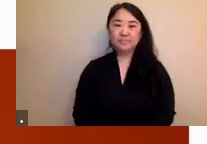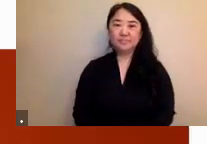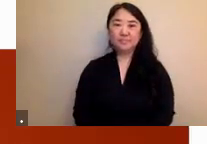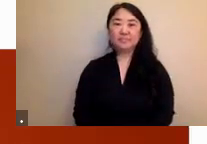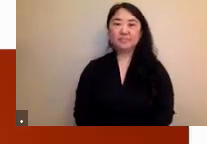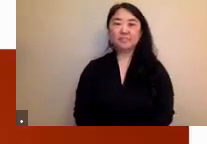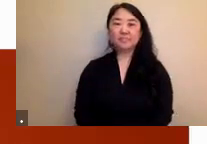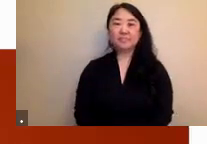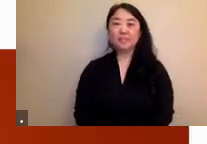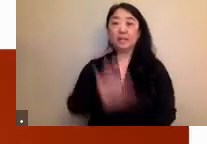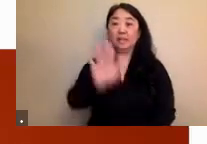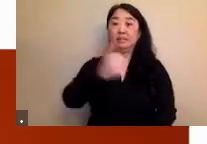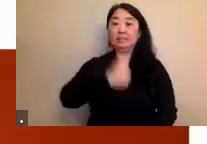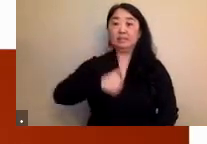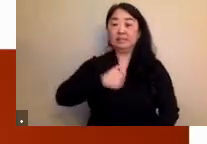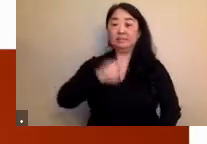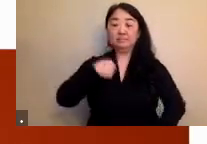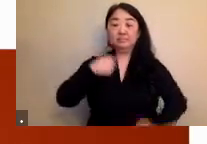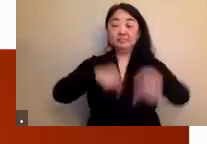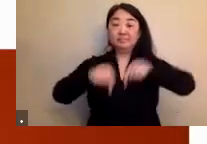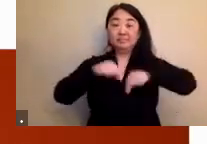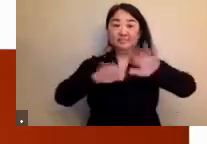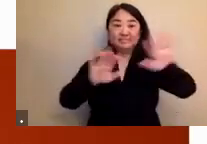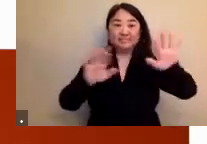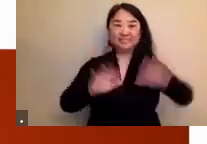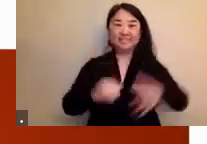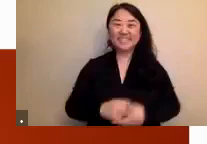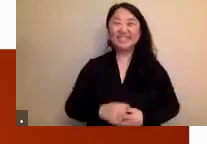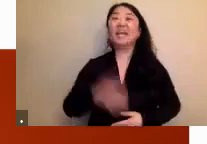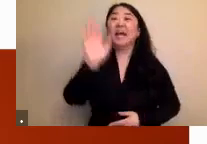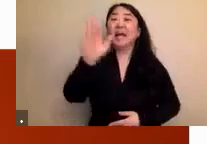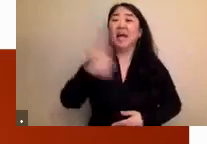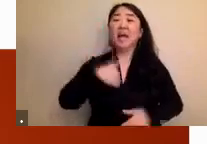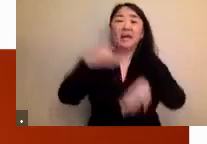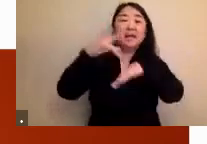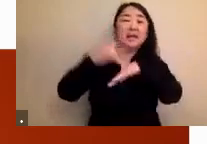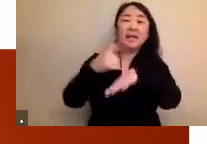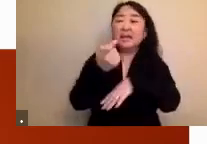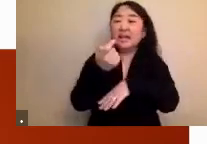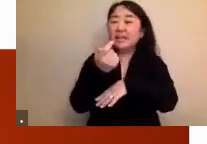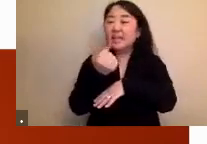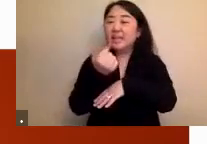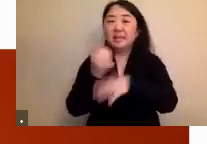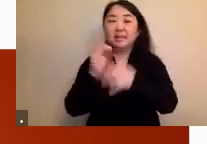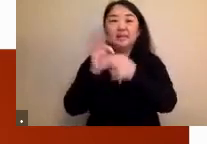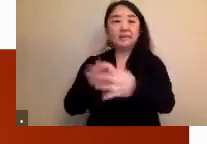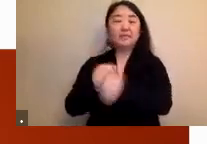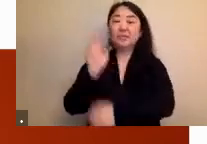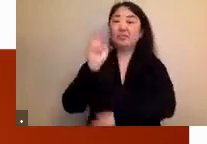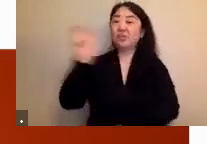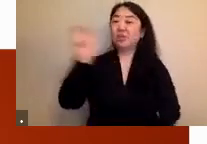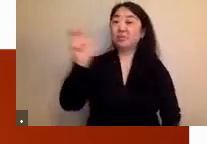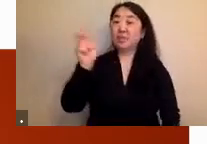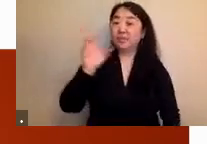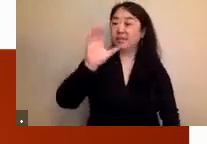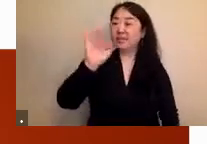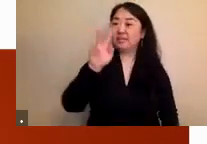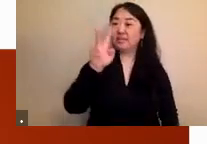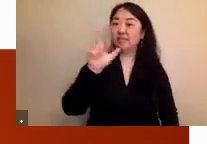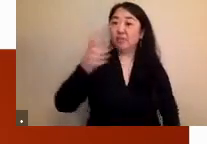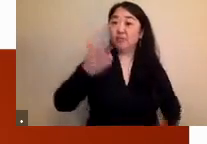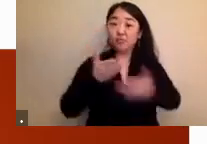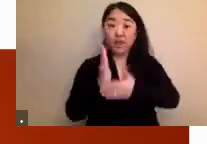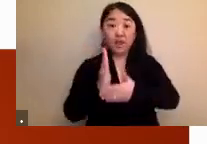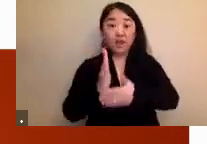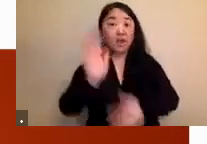Okay, sorry, I don't know how to work the pencil. So I spoke to you a little bit earlier about transportation and civil rights, and remember it's